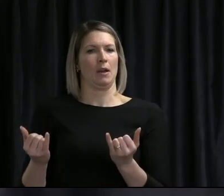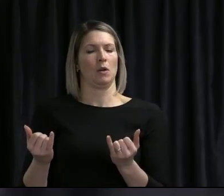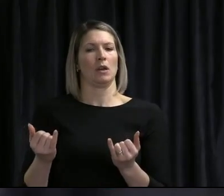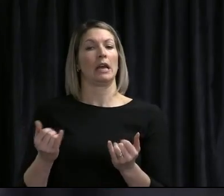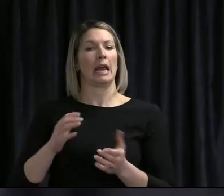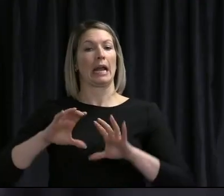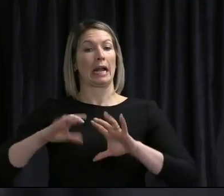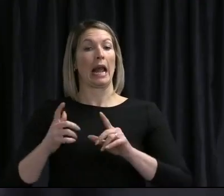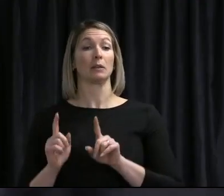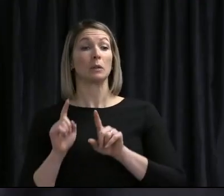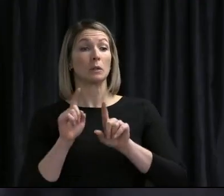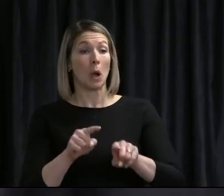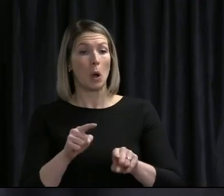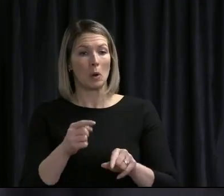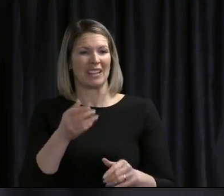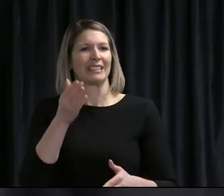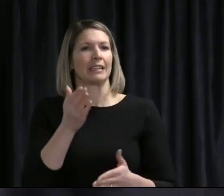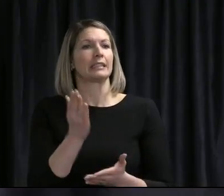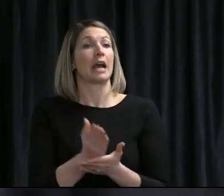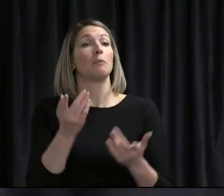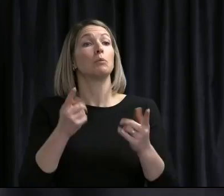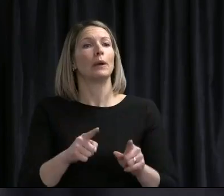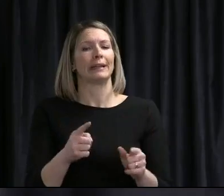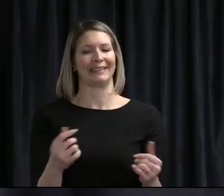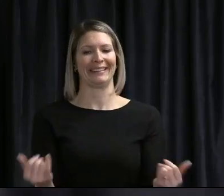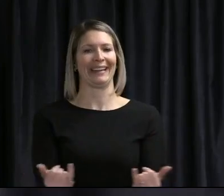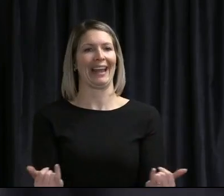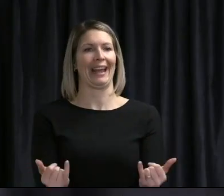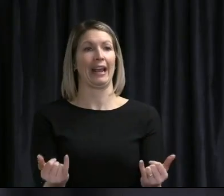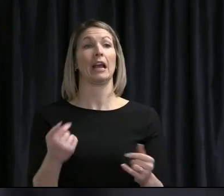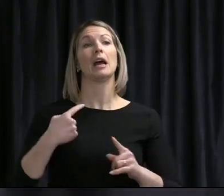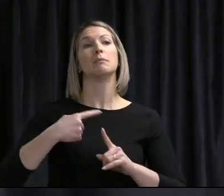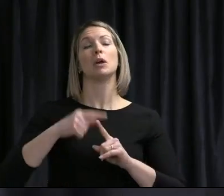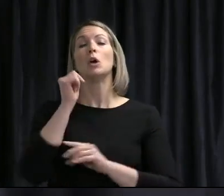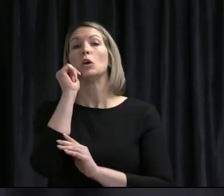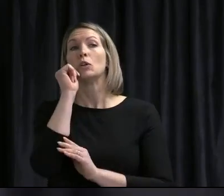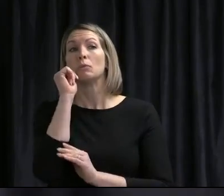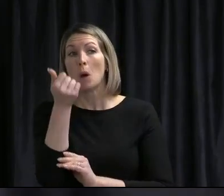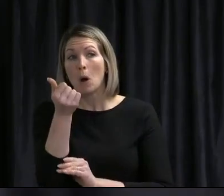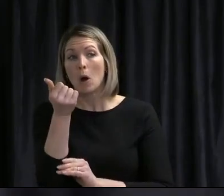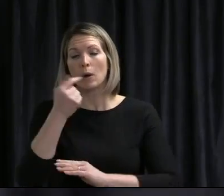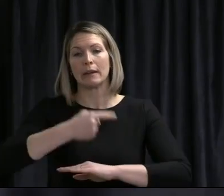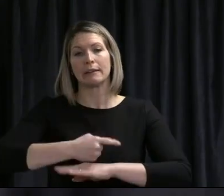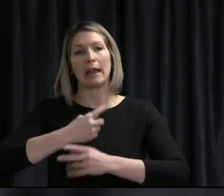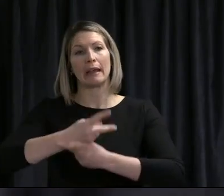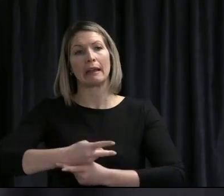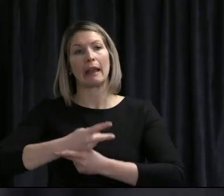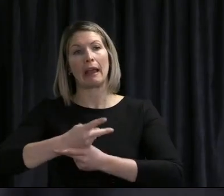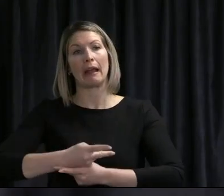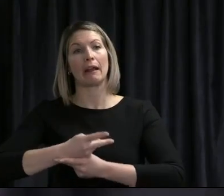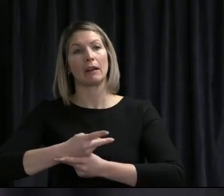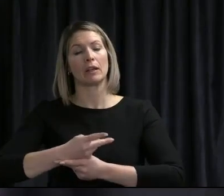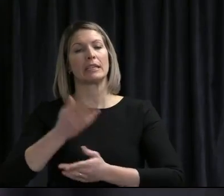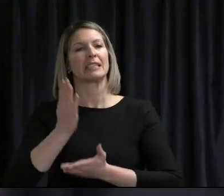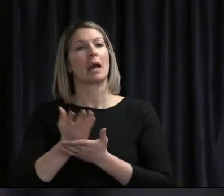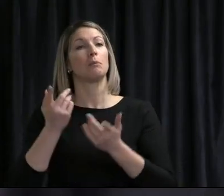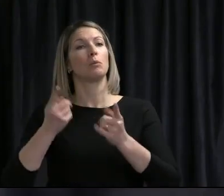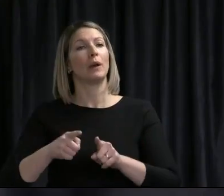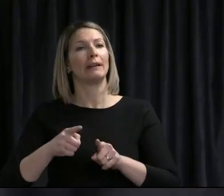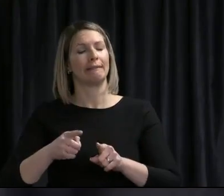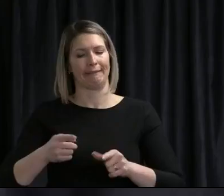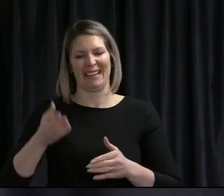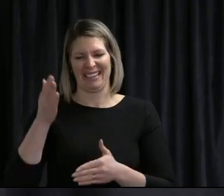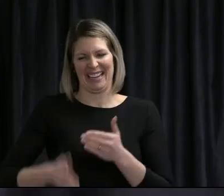today, and regulated childcare centres across the province will close effective end of day today. At